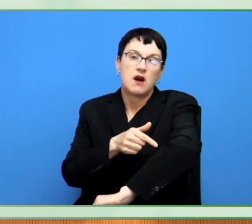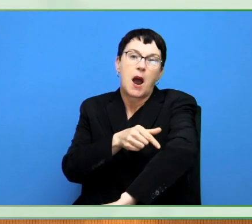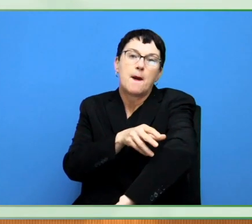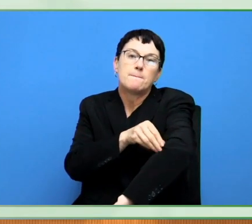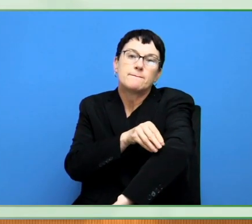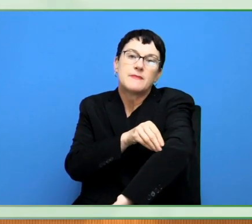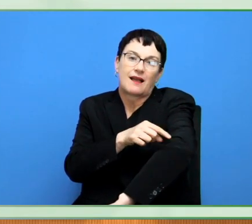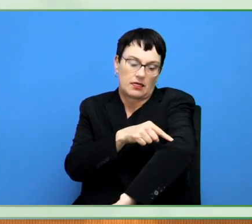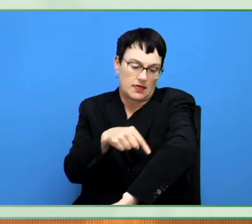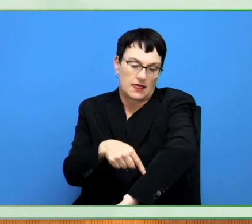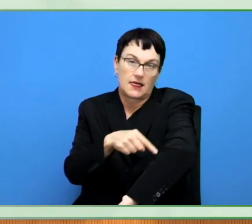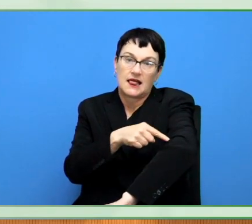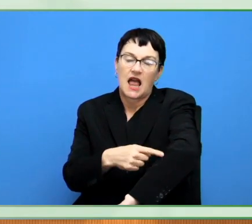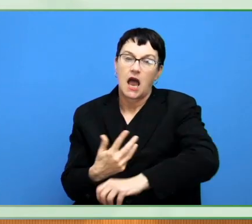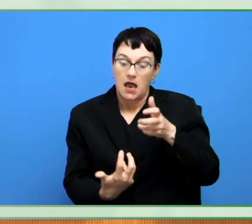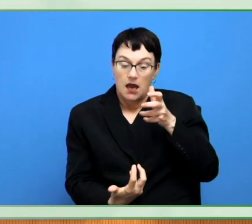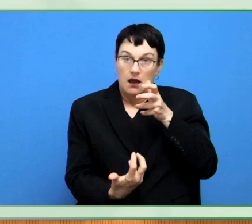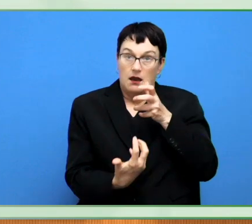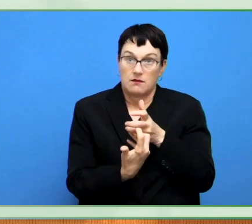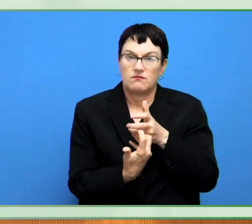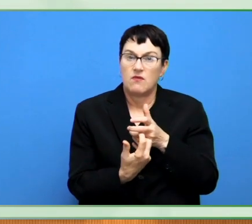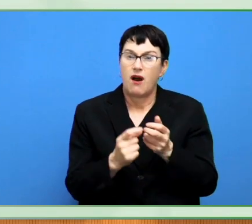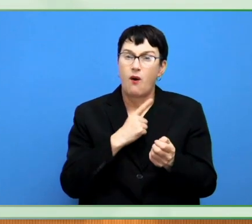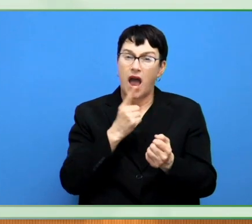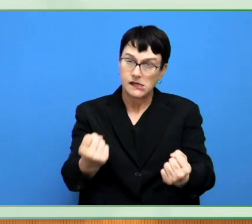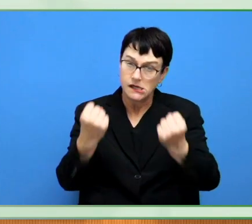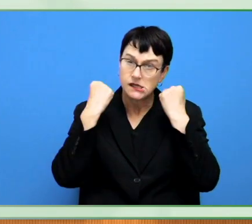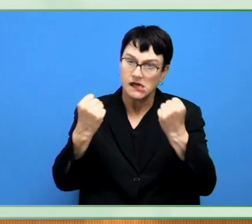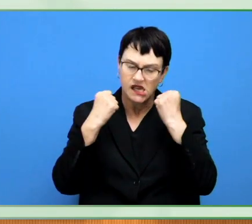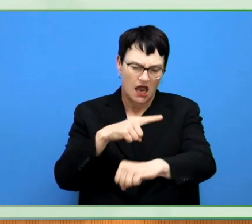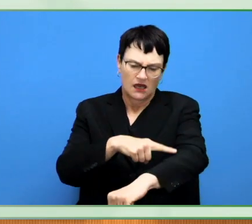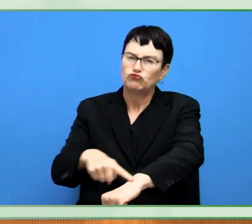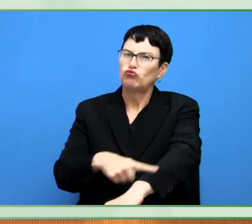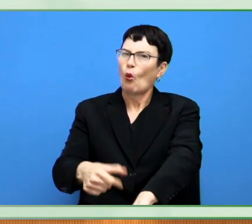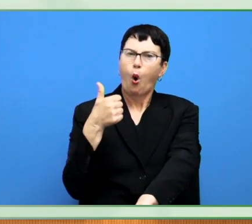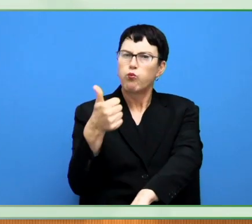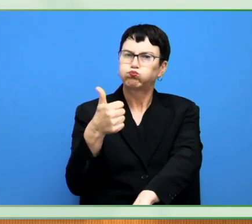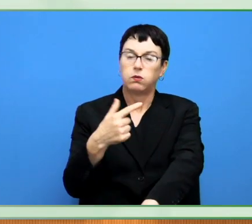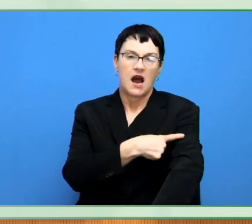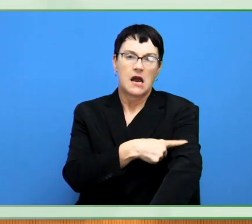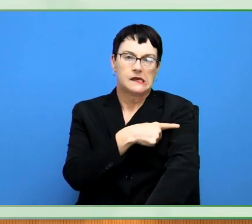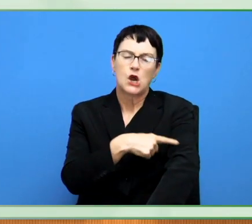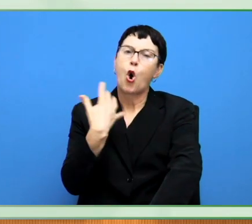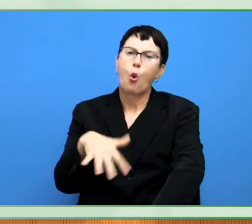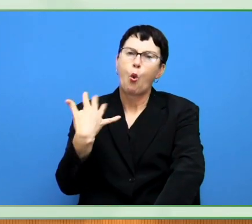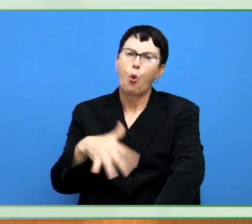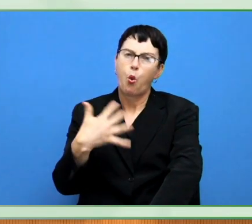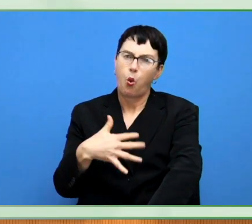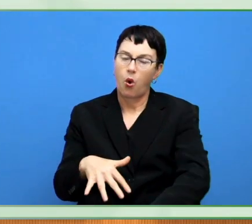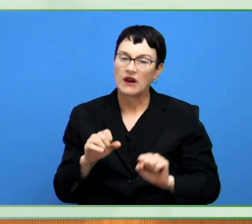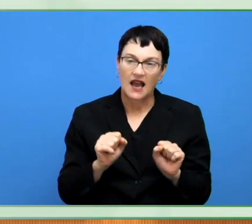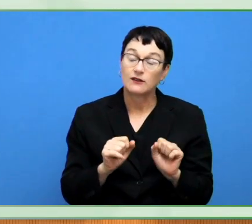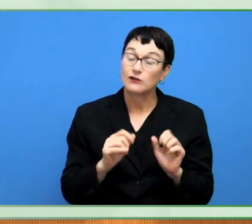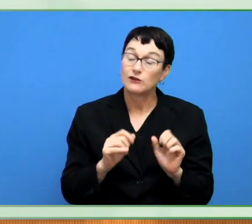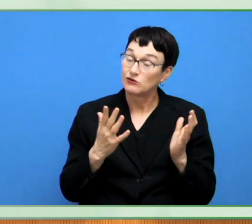will develop our own program in which they will be facing like small gestures so as to train this